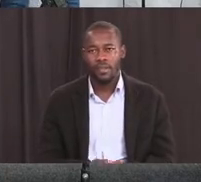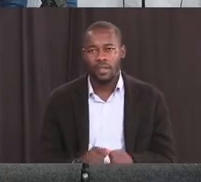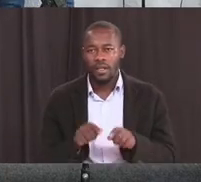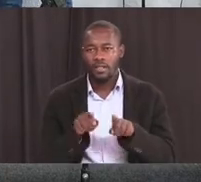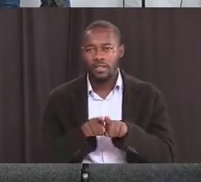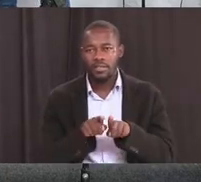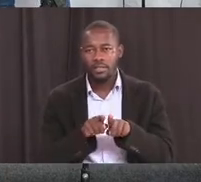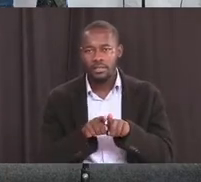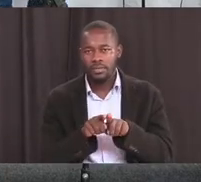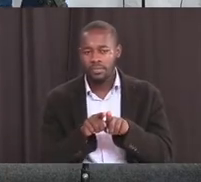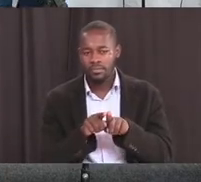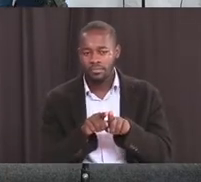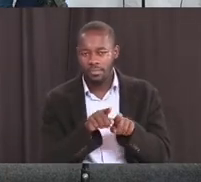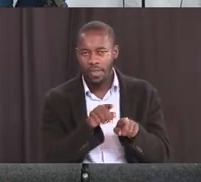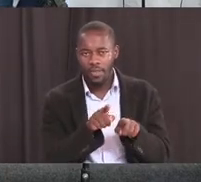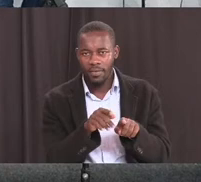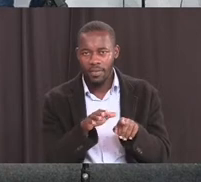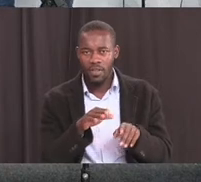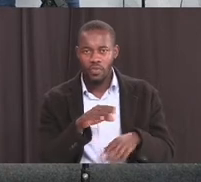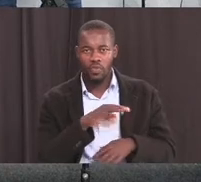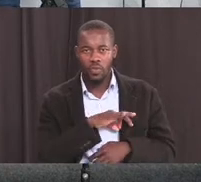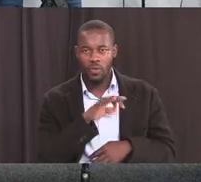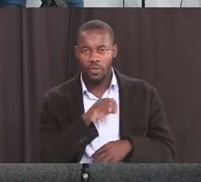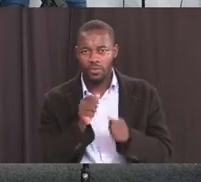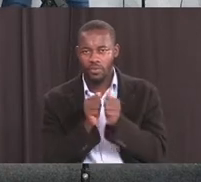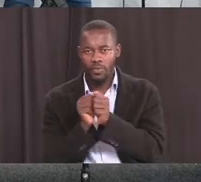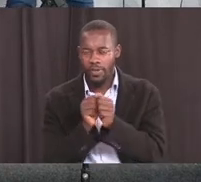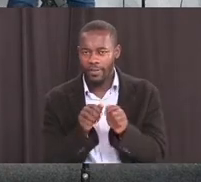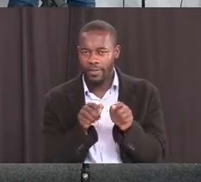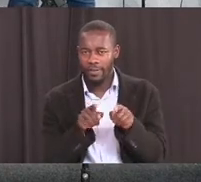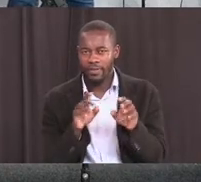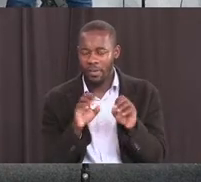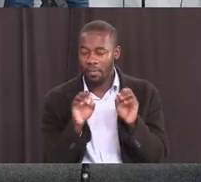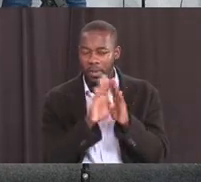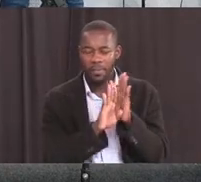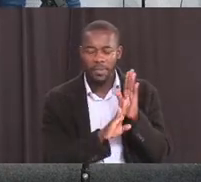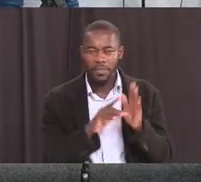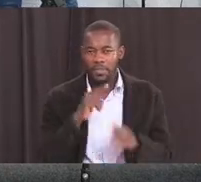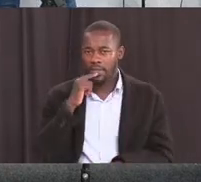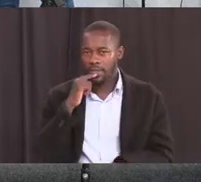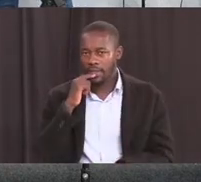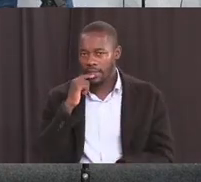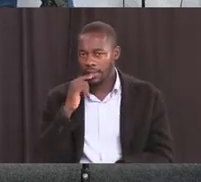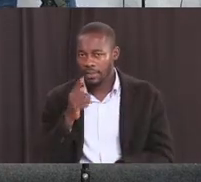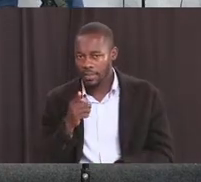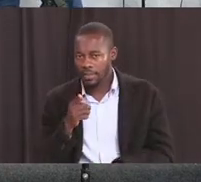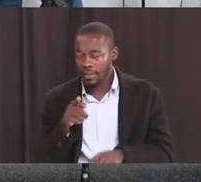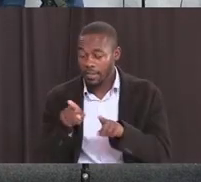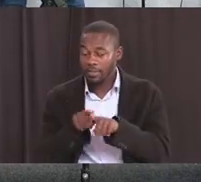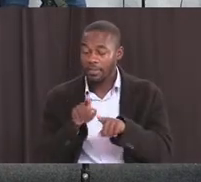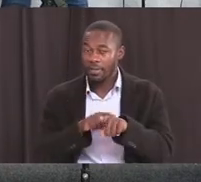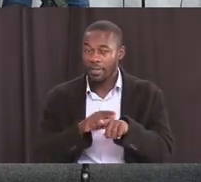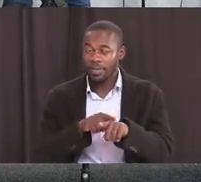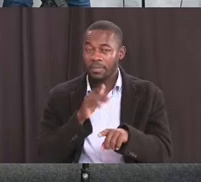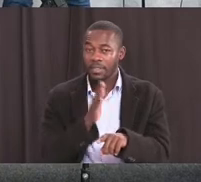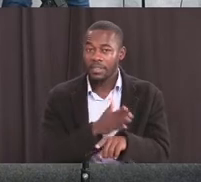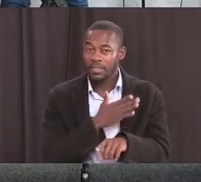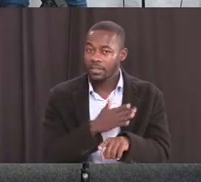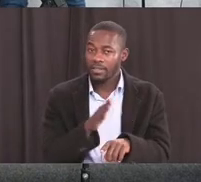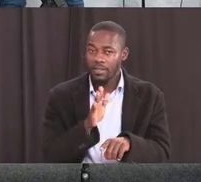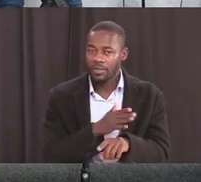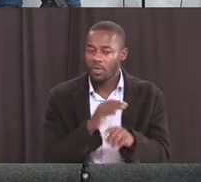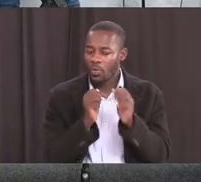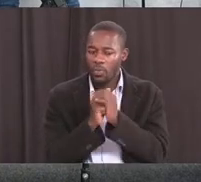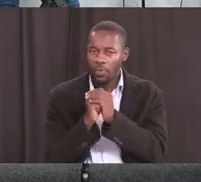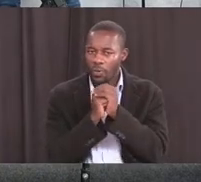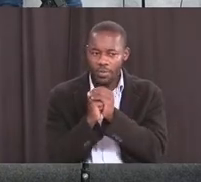was awake, but he was still wrapped in his garments. That's what the Bible says. And even as we're singing and as I was praying with the worship